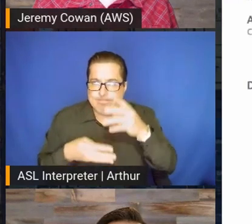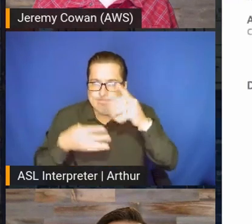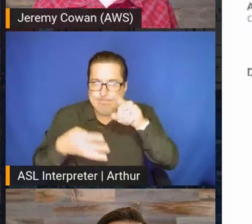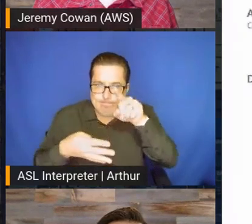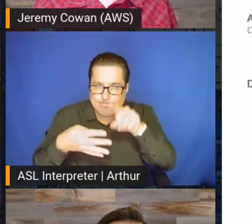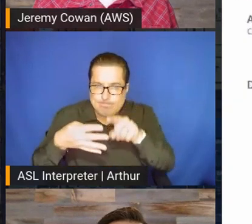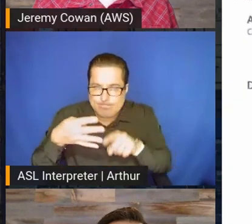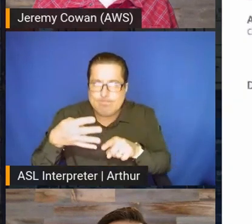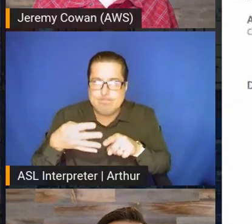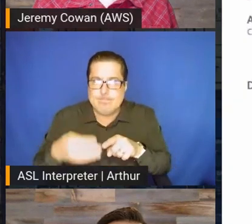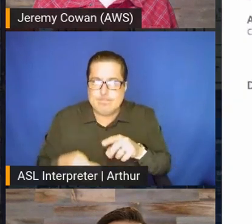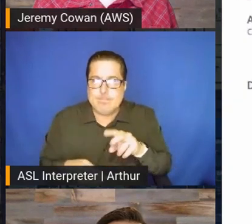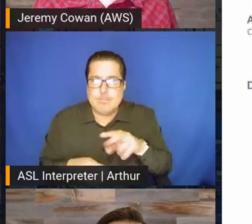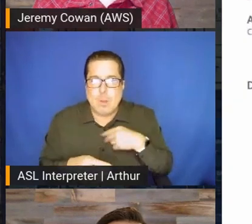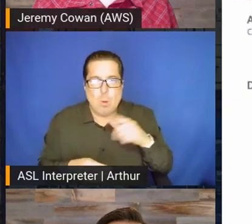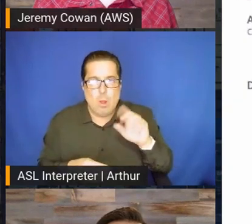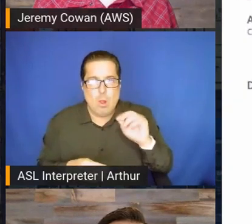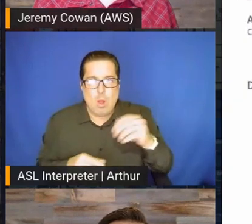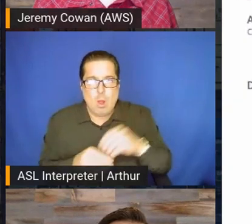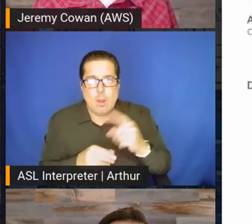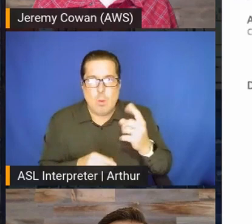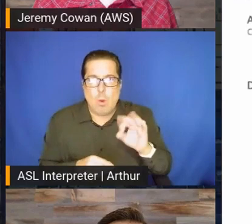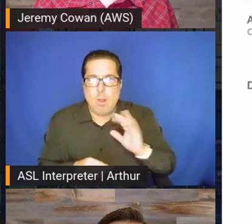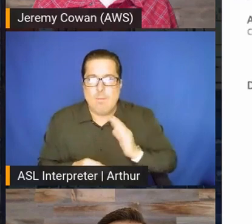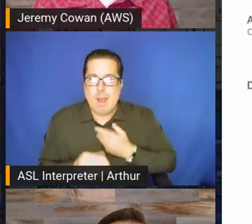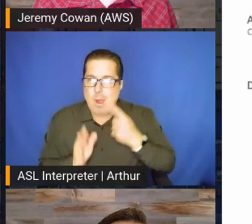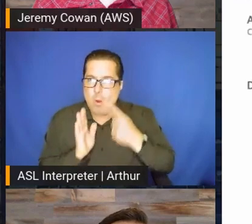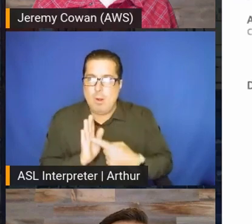So I'm going to log into one of our instance.